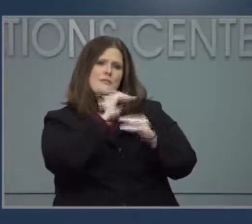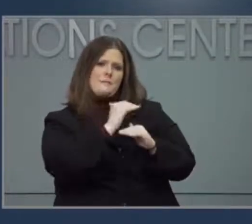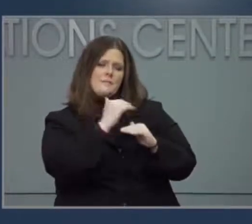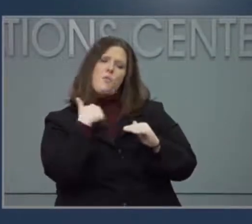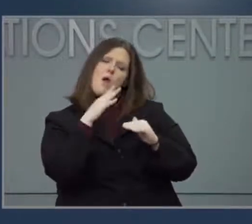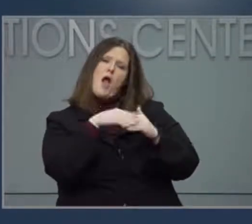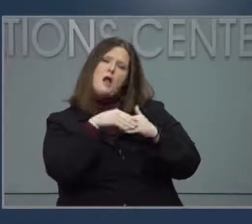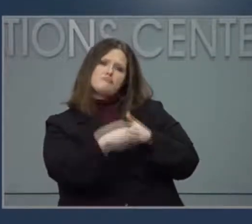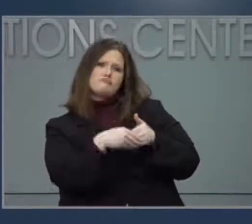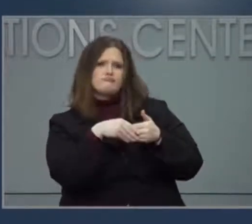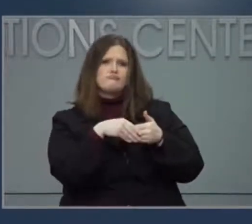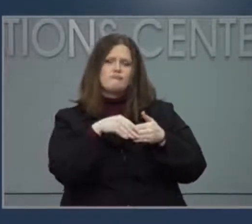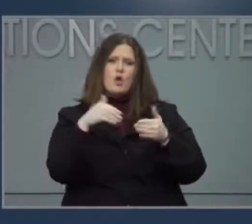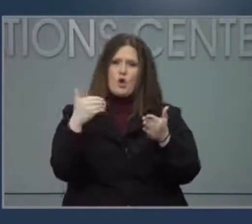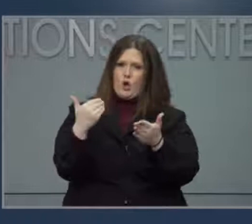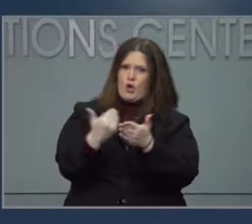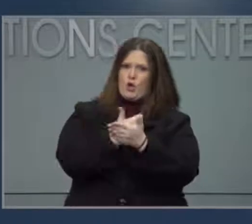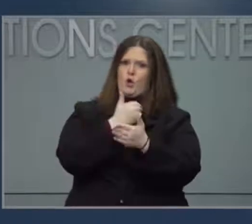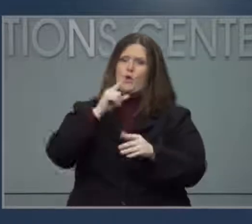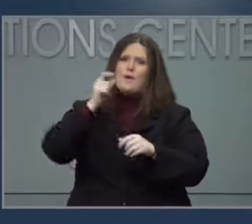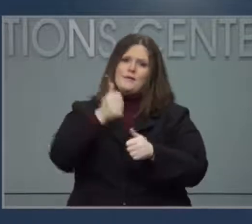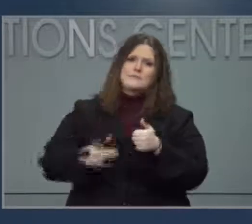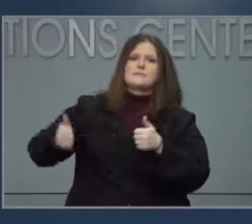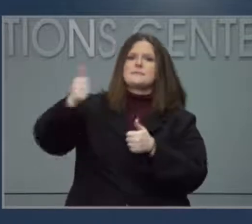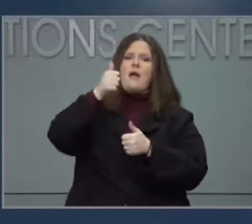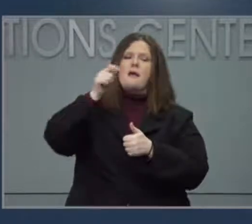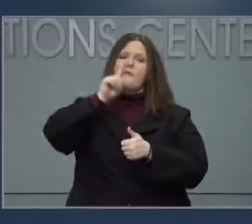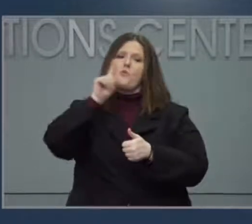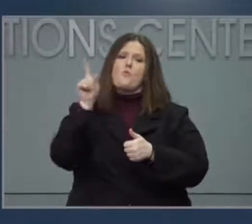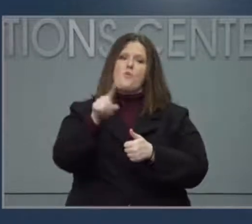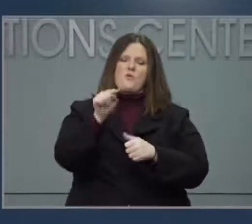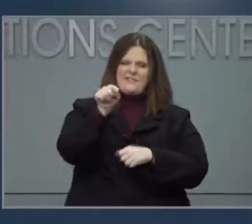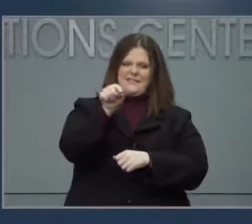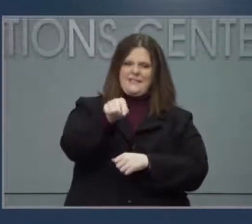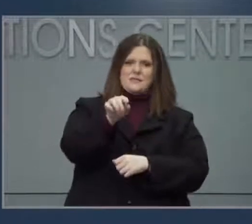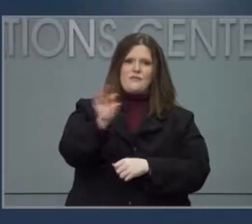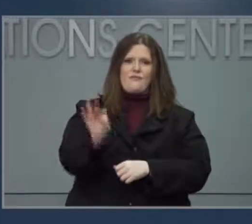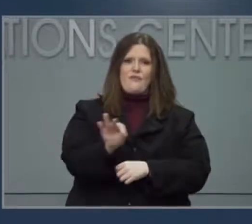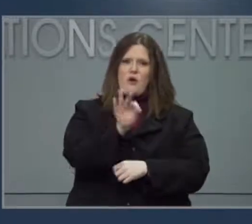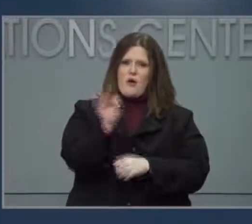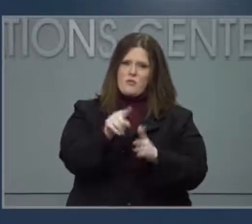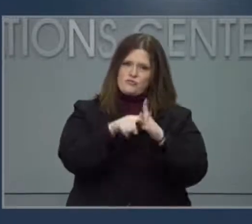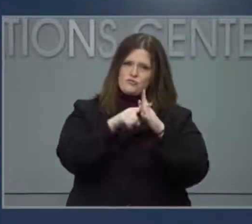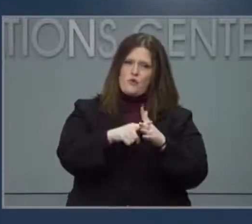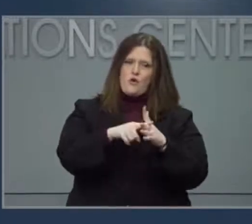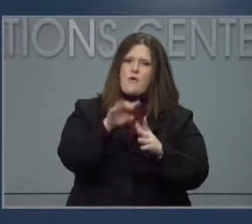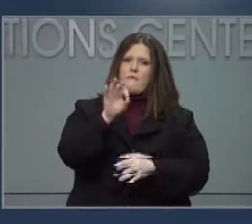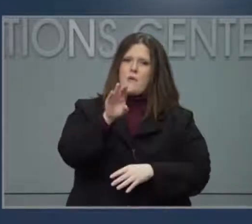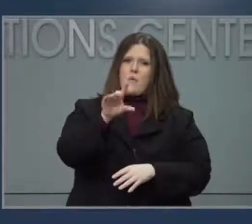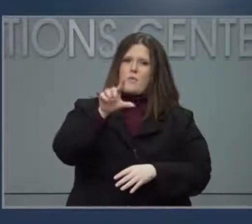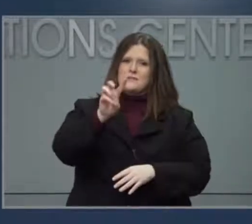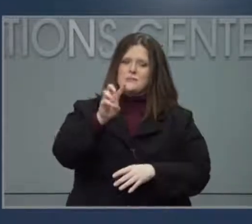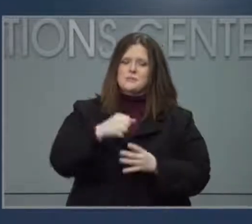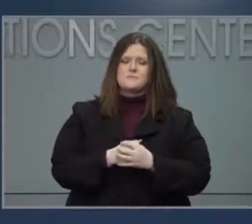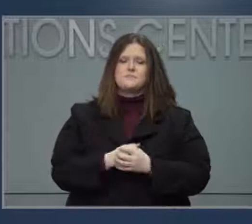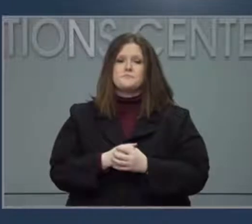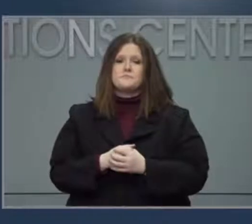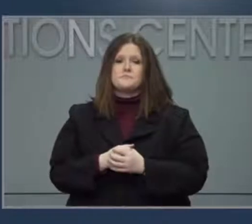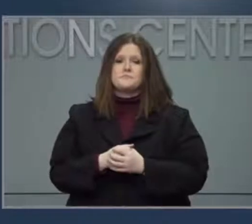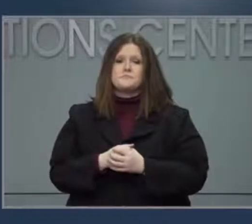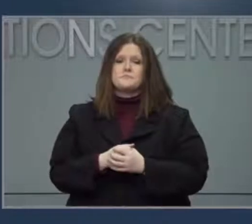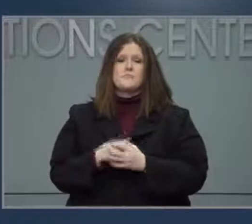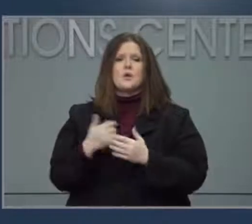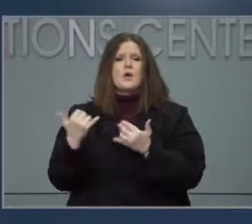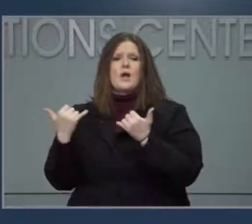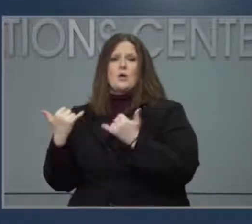will go into effect this Friday, February the 26th. The only restriction we will lift is